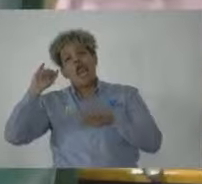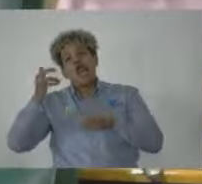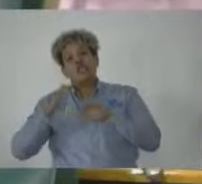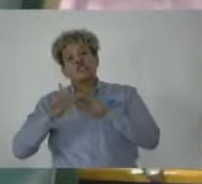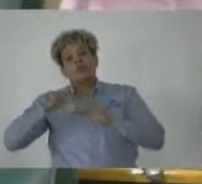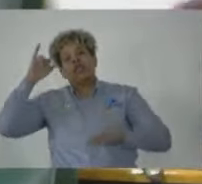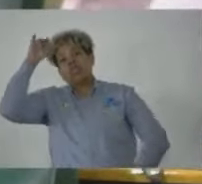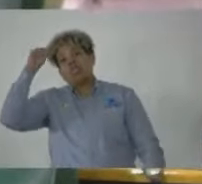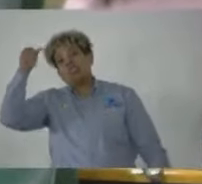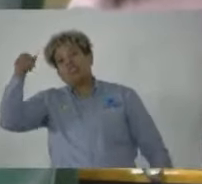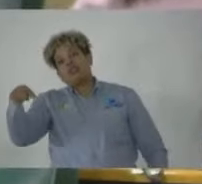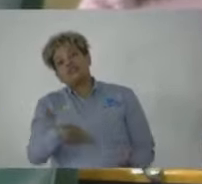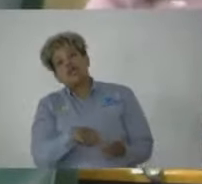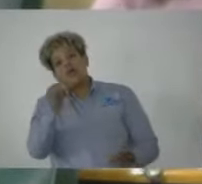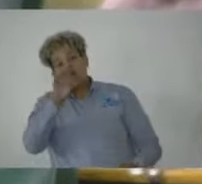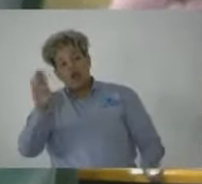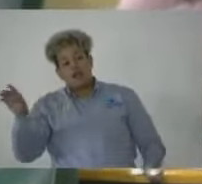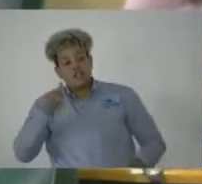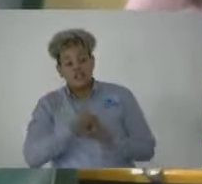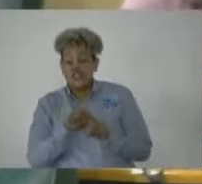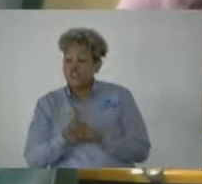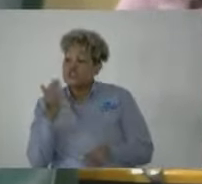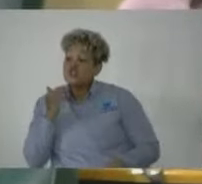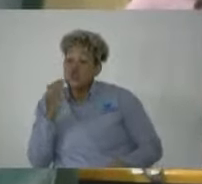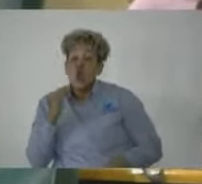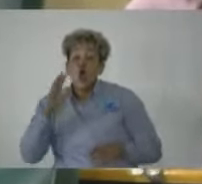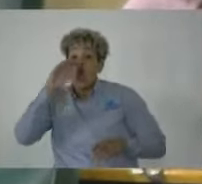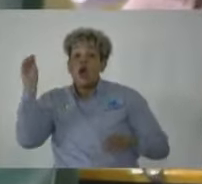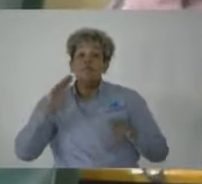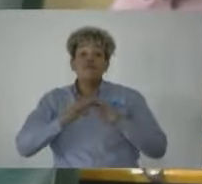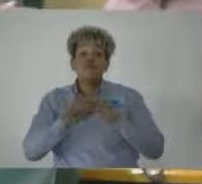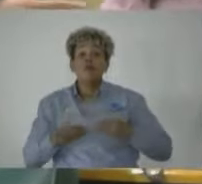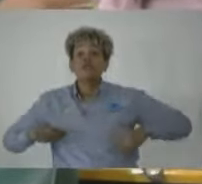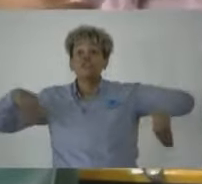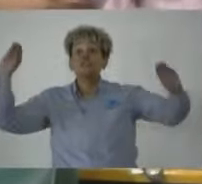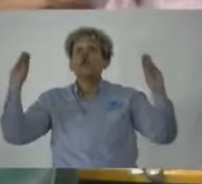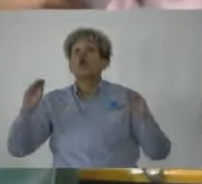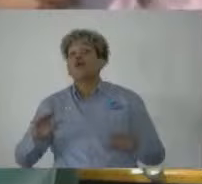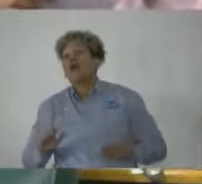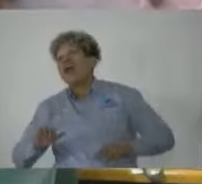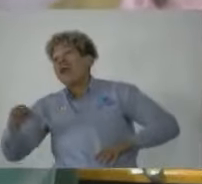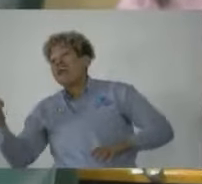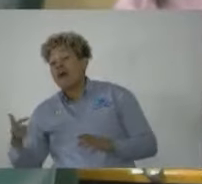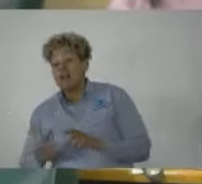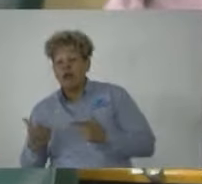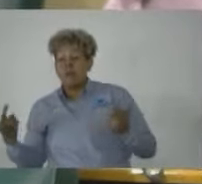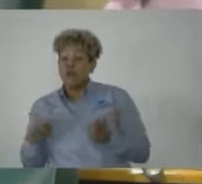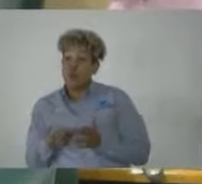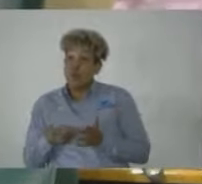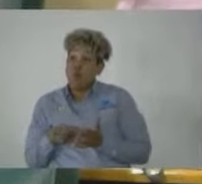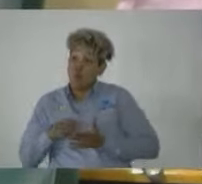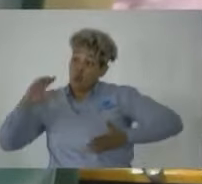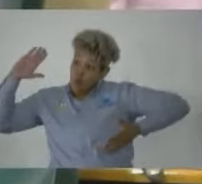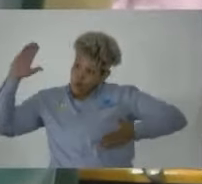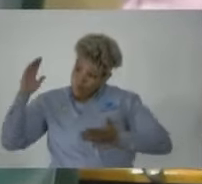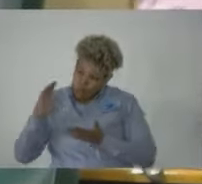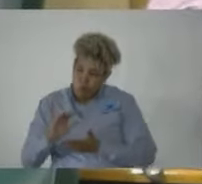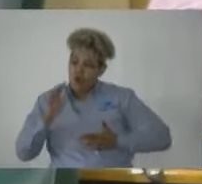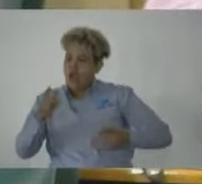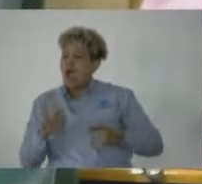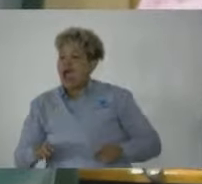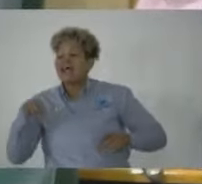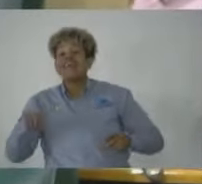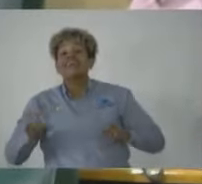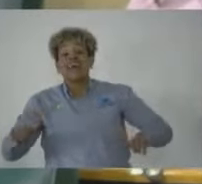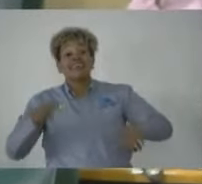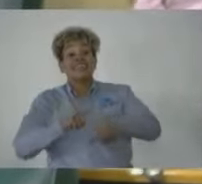It was during this period the Sugar Company of Jamaica was sold, releasing another major contributor to debt escalation. It was in